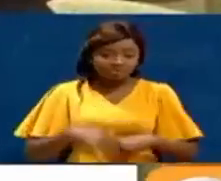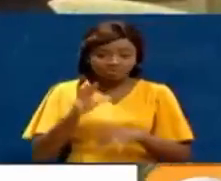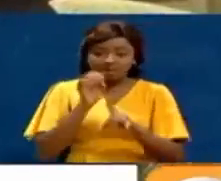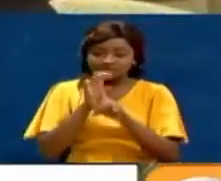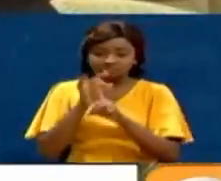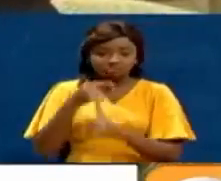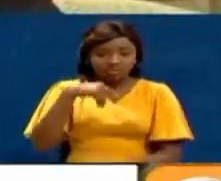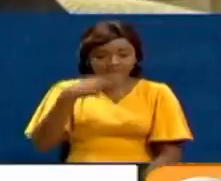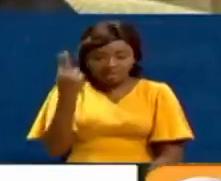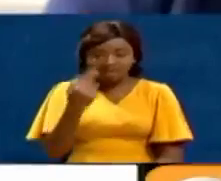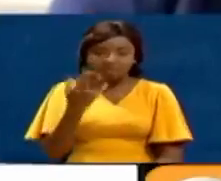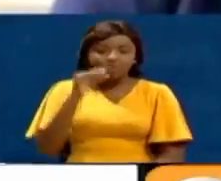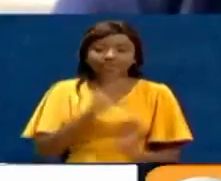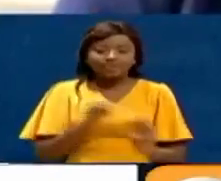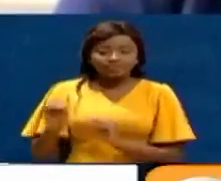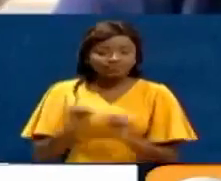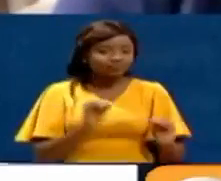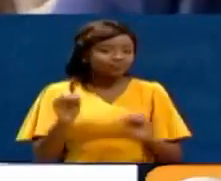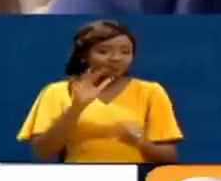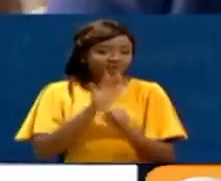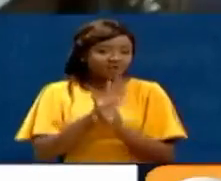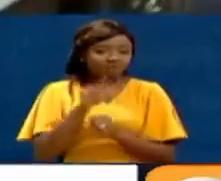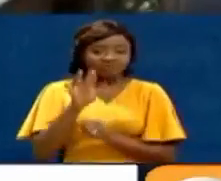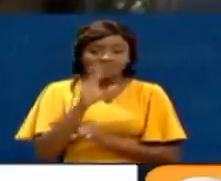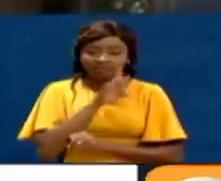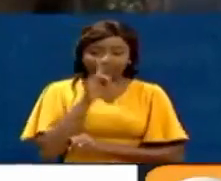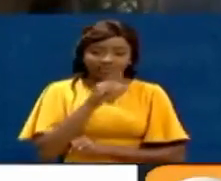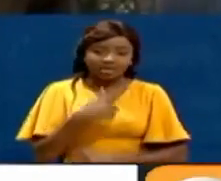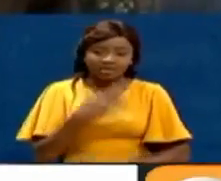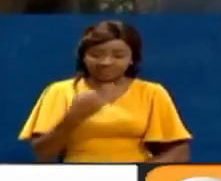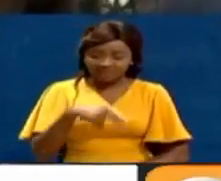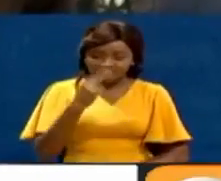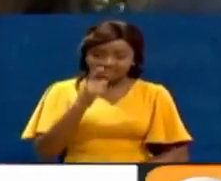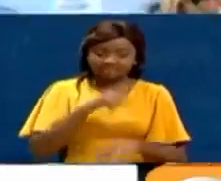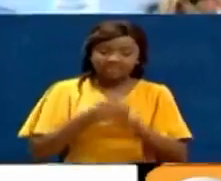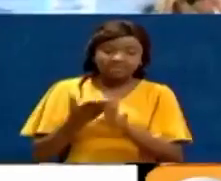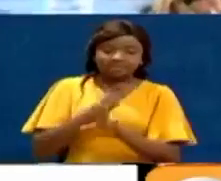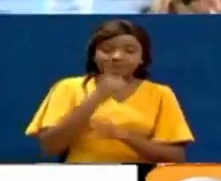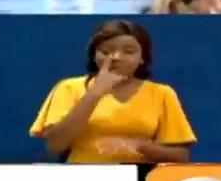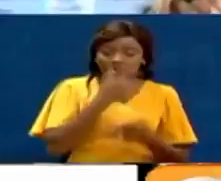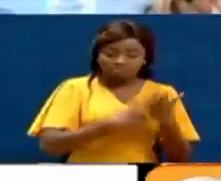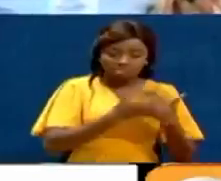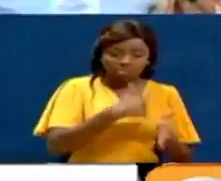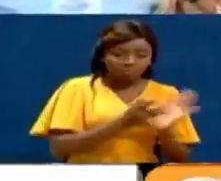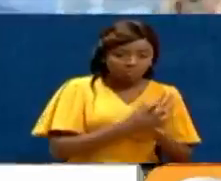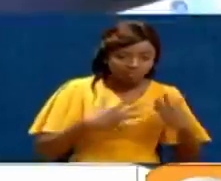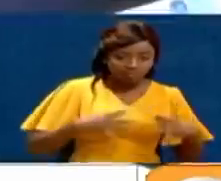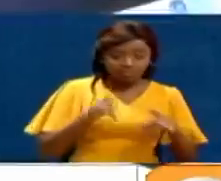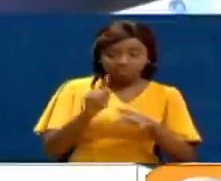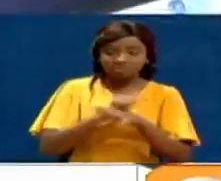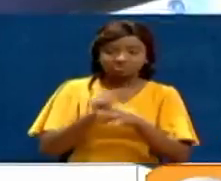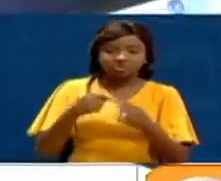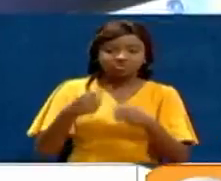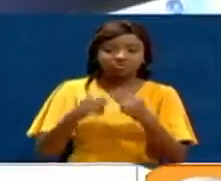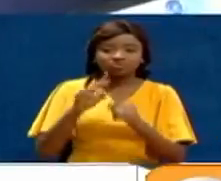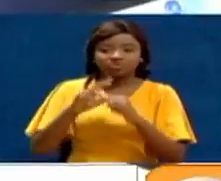due to their movement and pose a risk to those they meet back at home. The training is also being conducted in six other